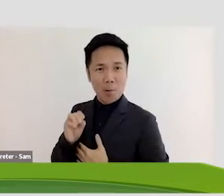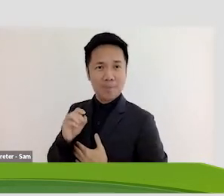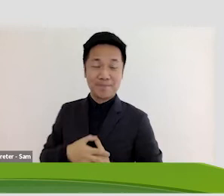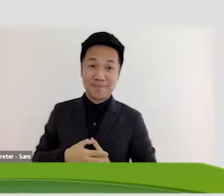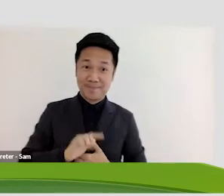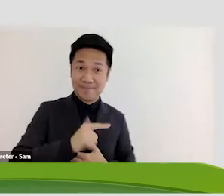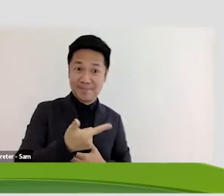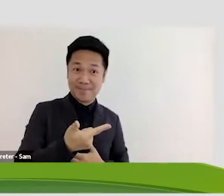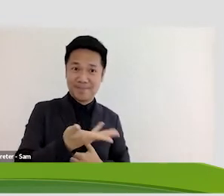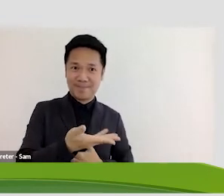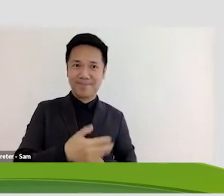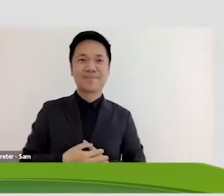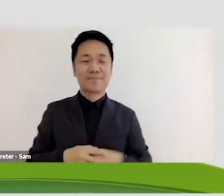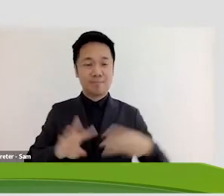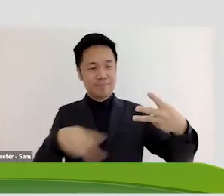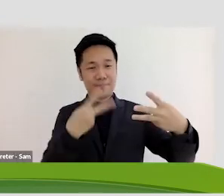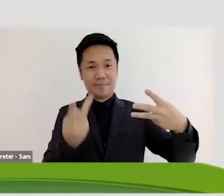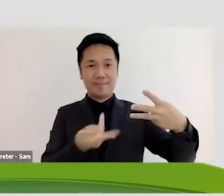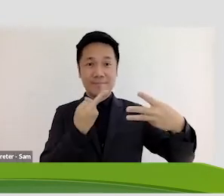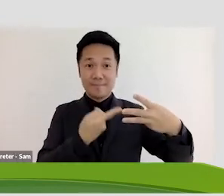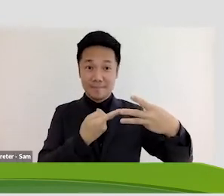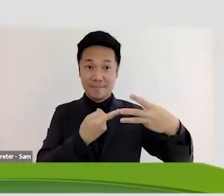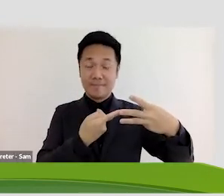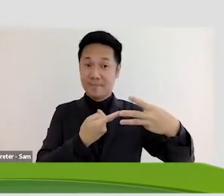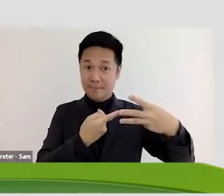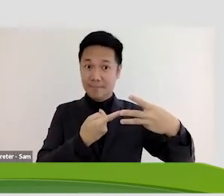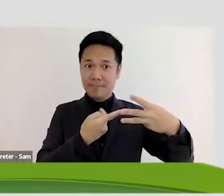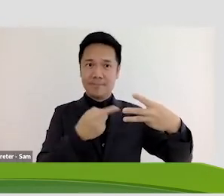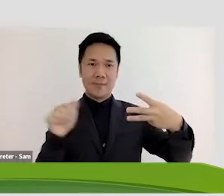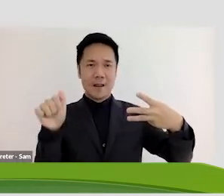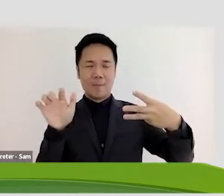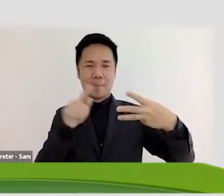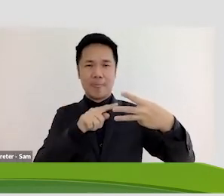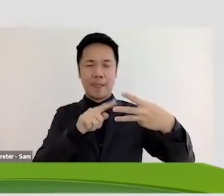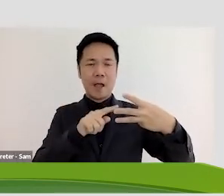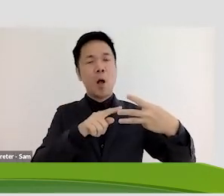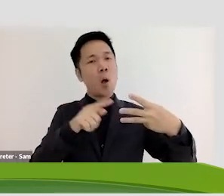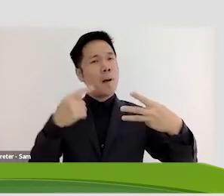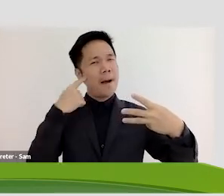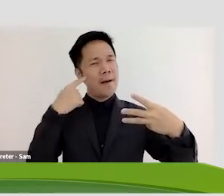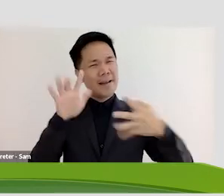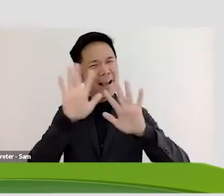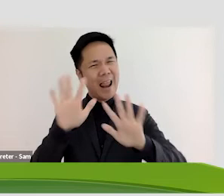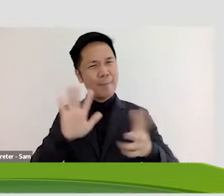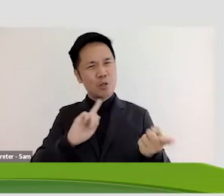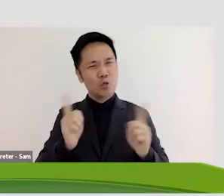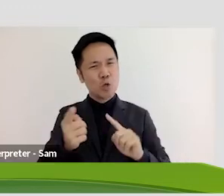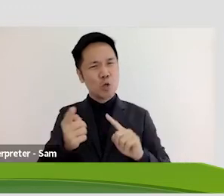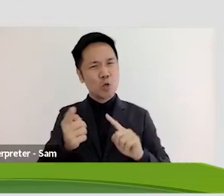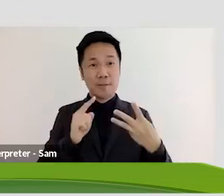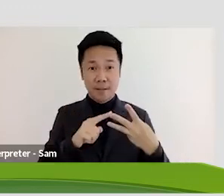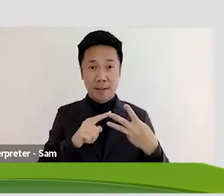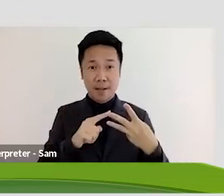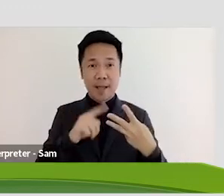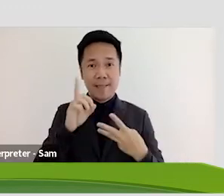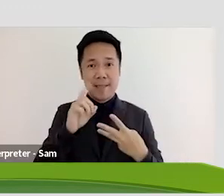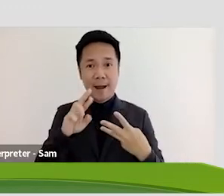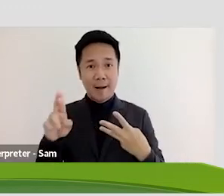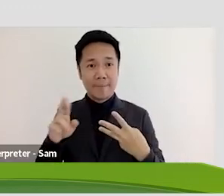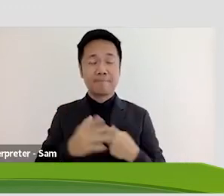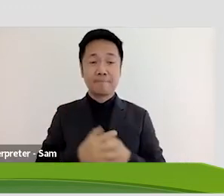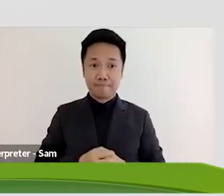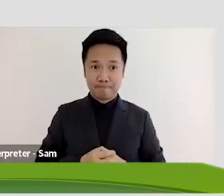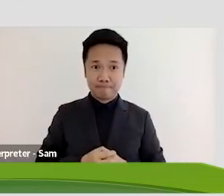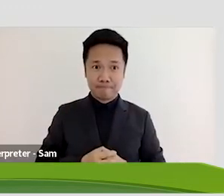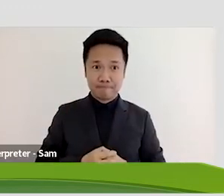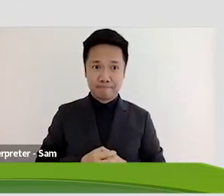session 2, which was on regional and national gender transformative policies on climate change, environment, and disaster risk reduction.